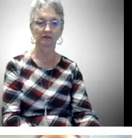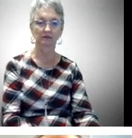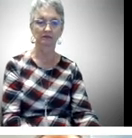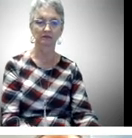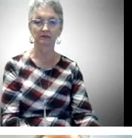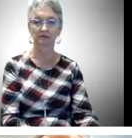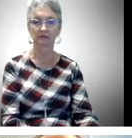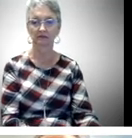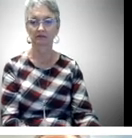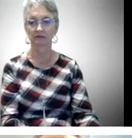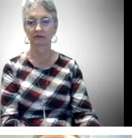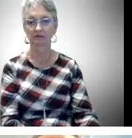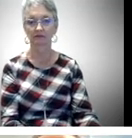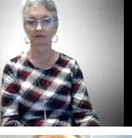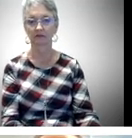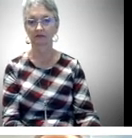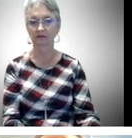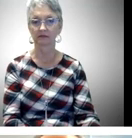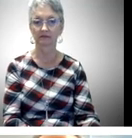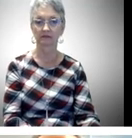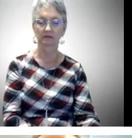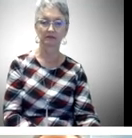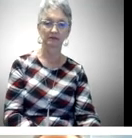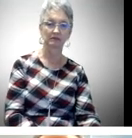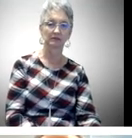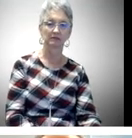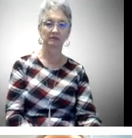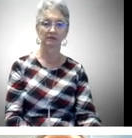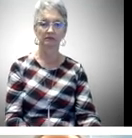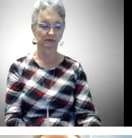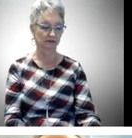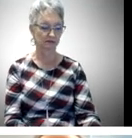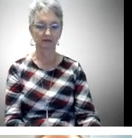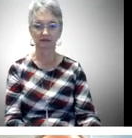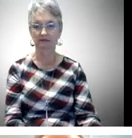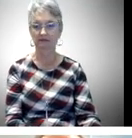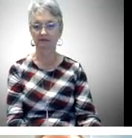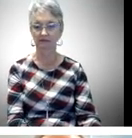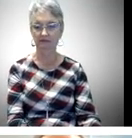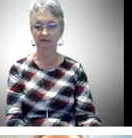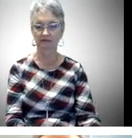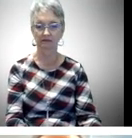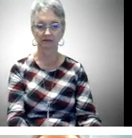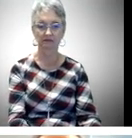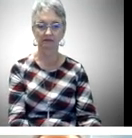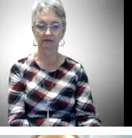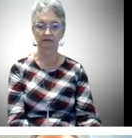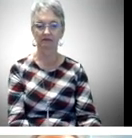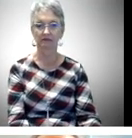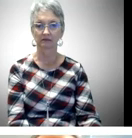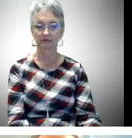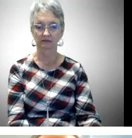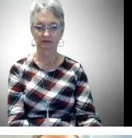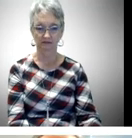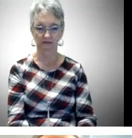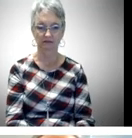major problem. I would never personally enter a joint representation agreement where I represent both the supporter and the person with a disability. Next